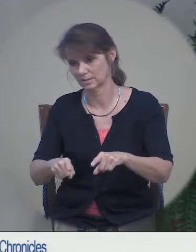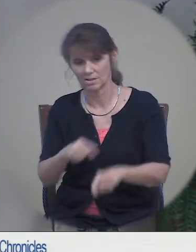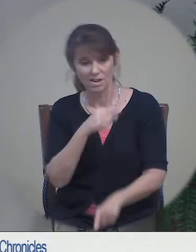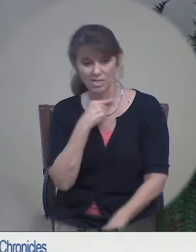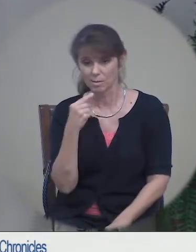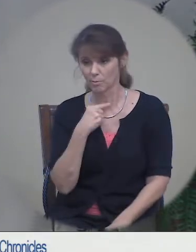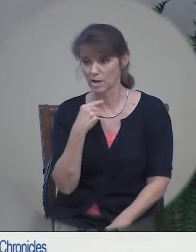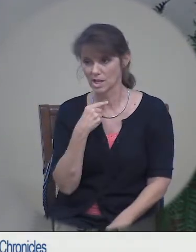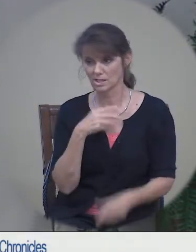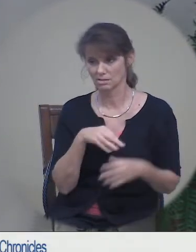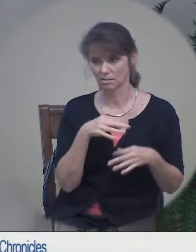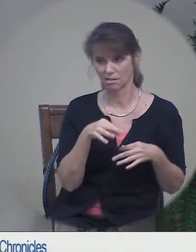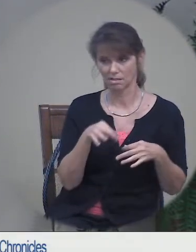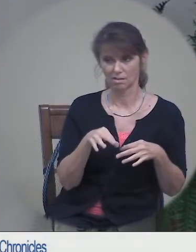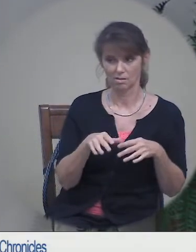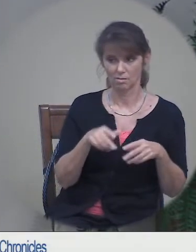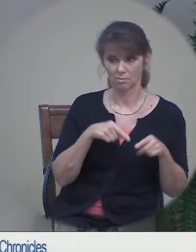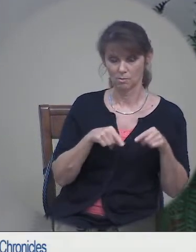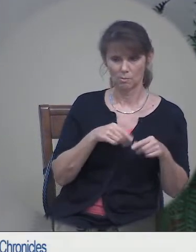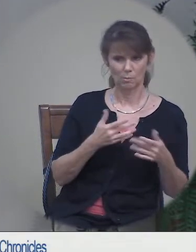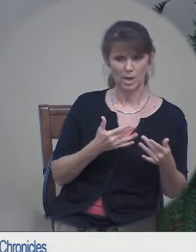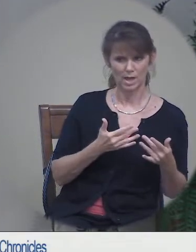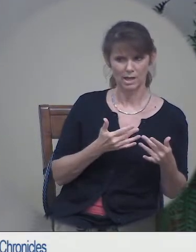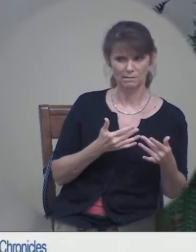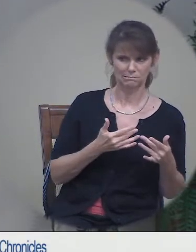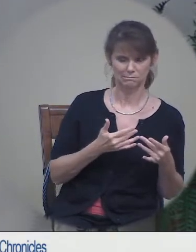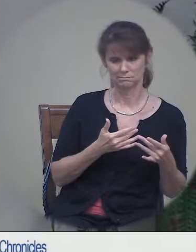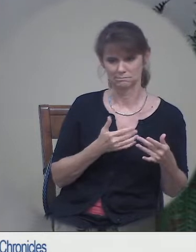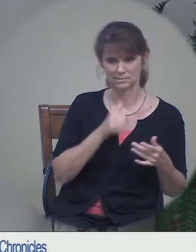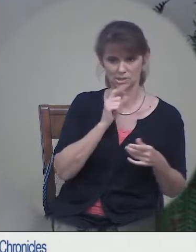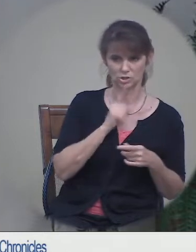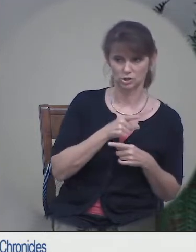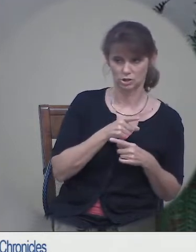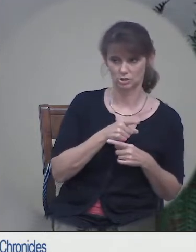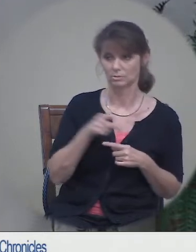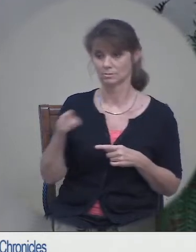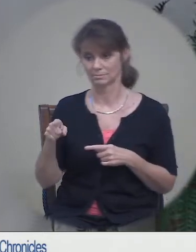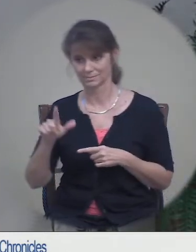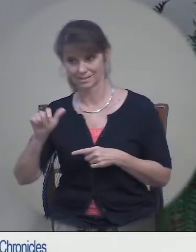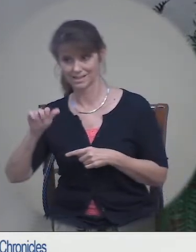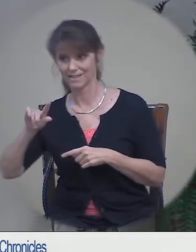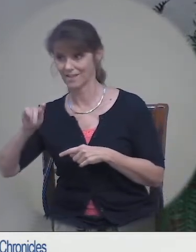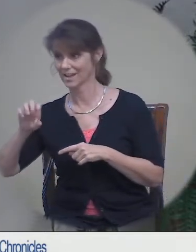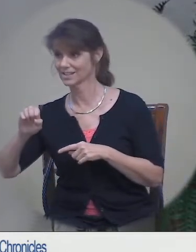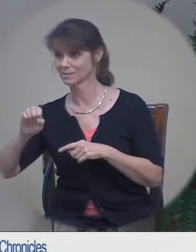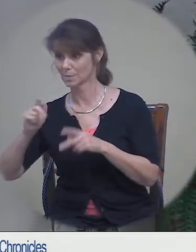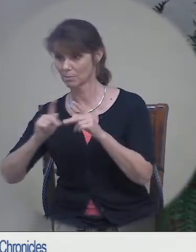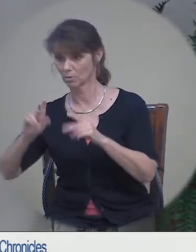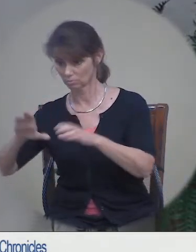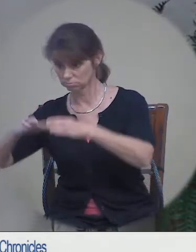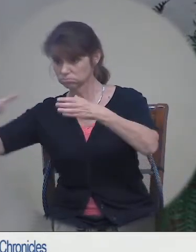should have done, the Levites made sure they were consecrated. Not everybody's going to go along with you.